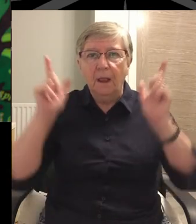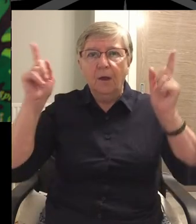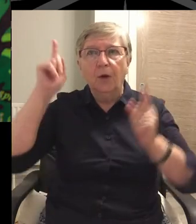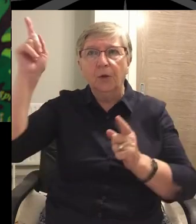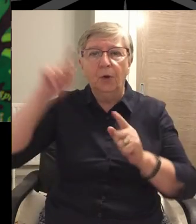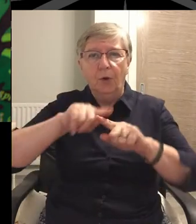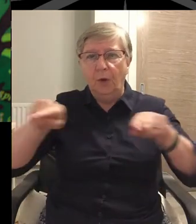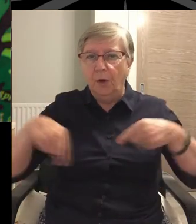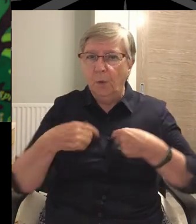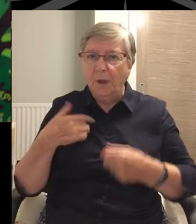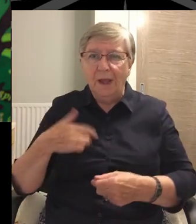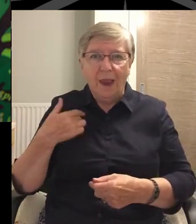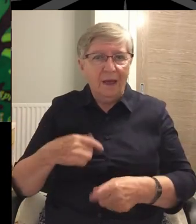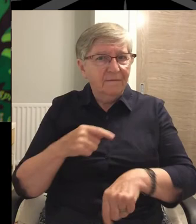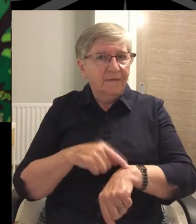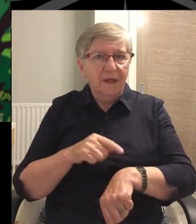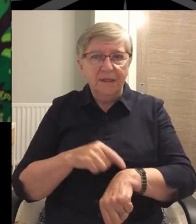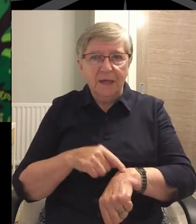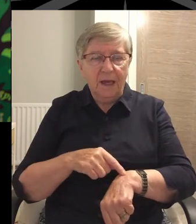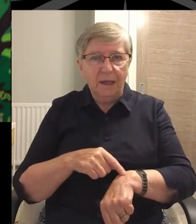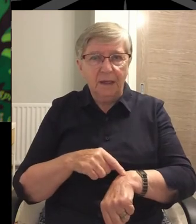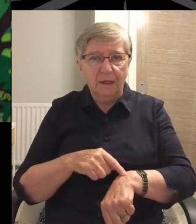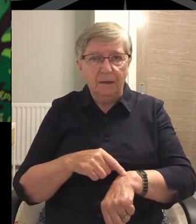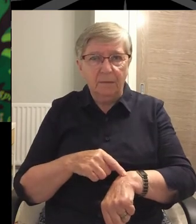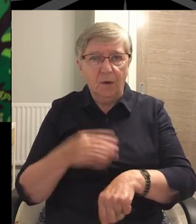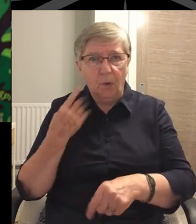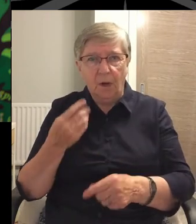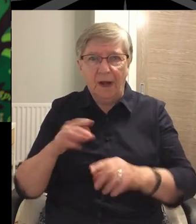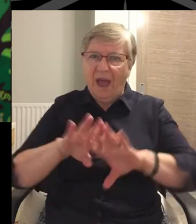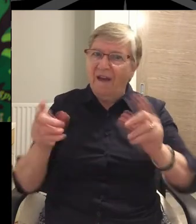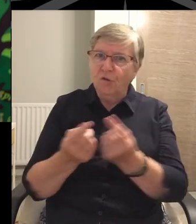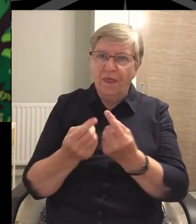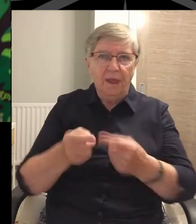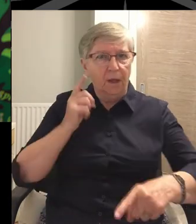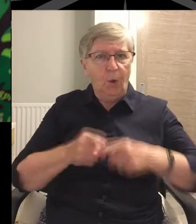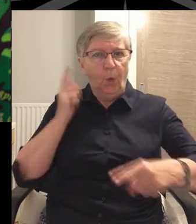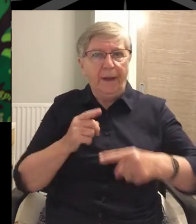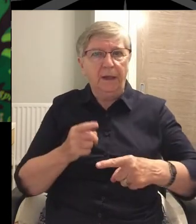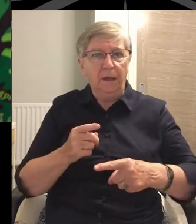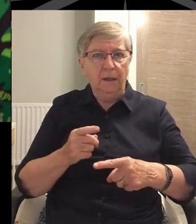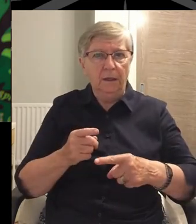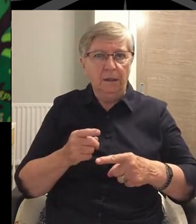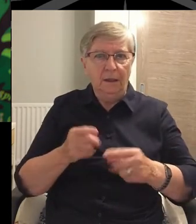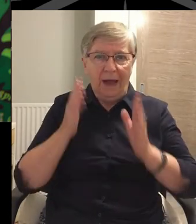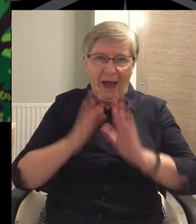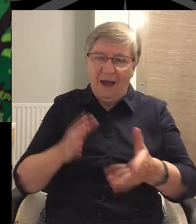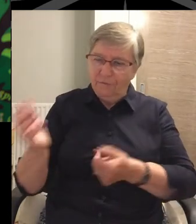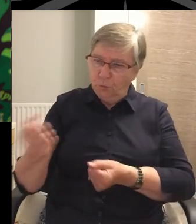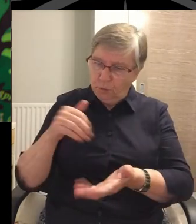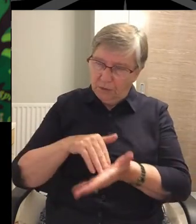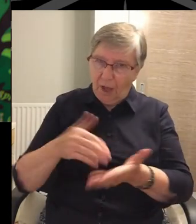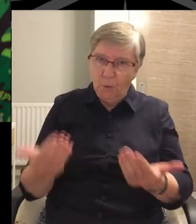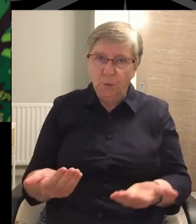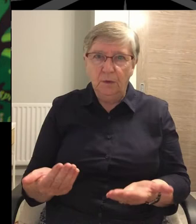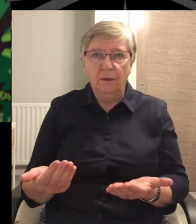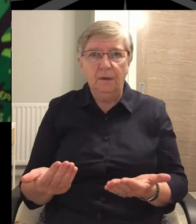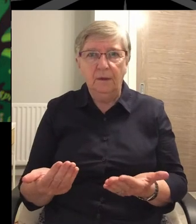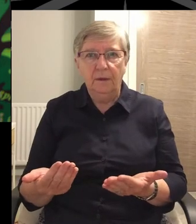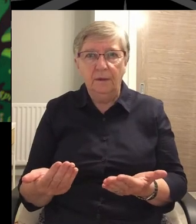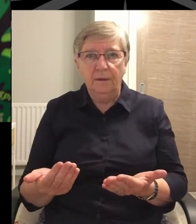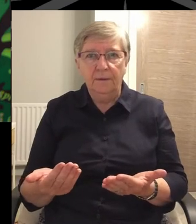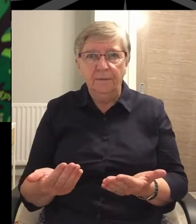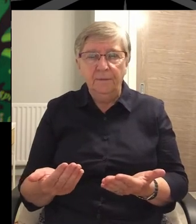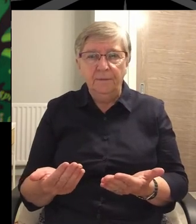Lord God, we live in an era, in an age of the quick, the instant this, the instant that, the soundbite culture.